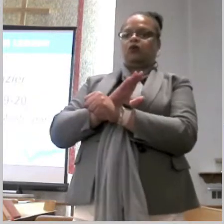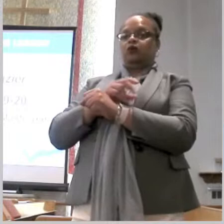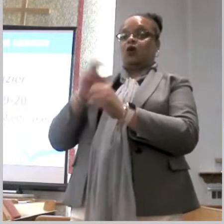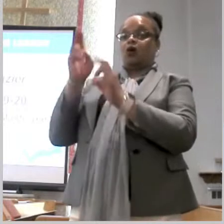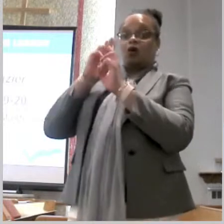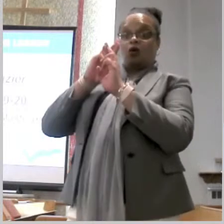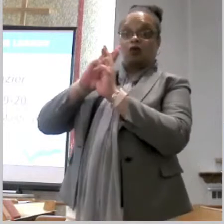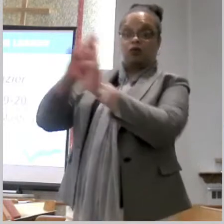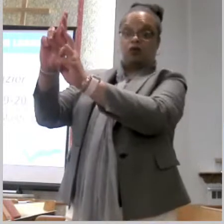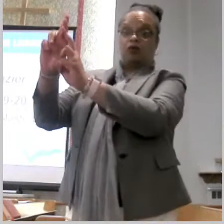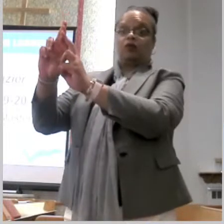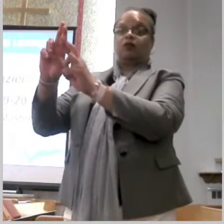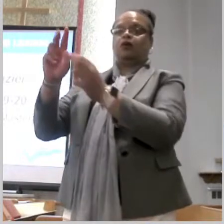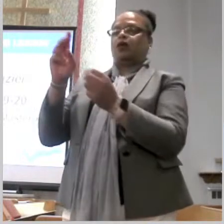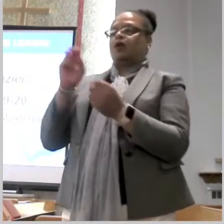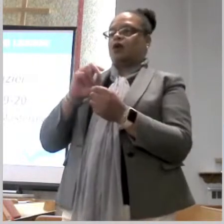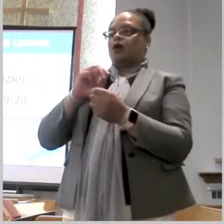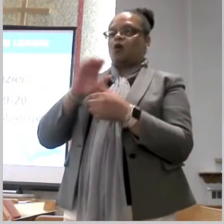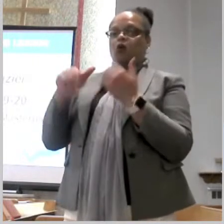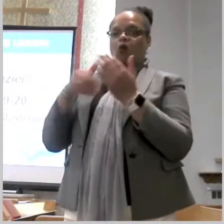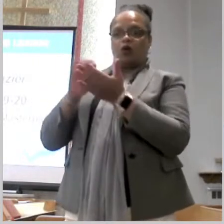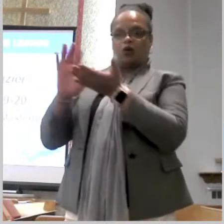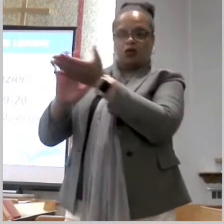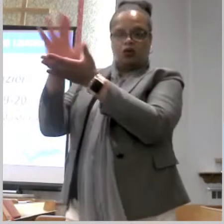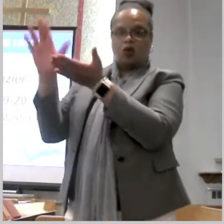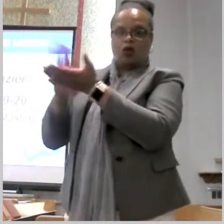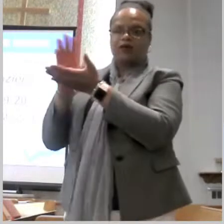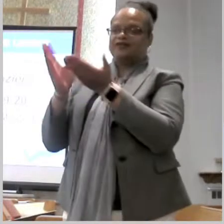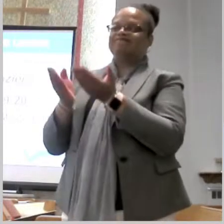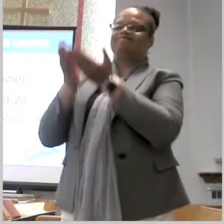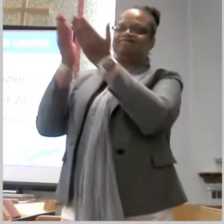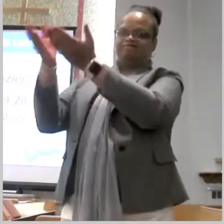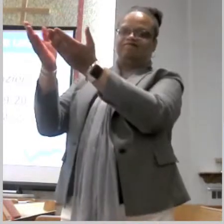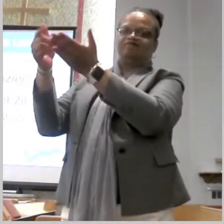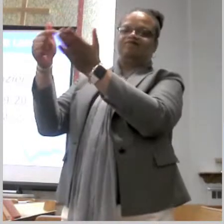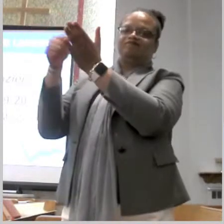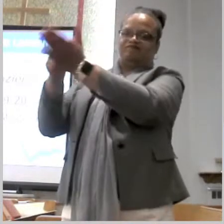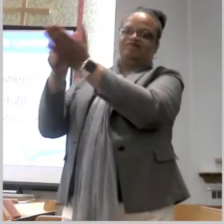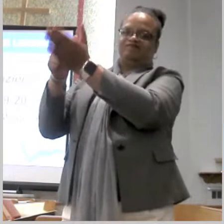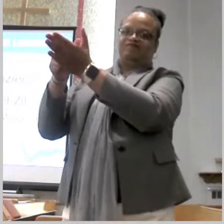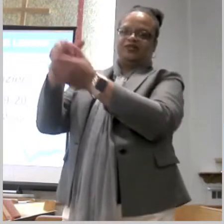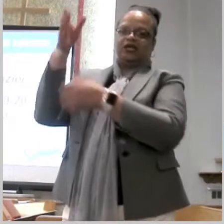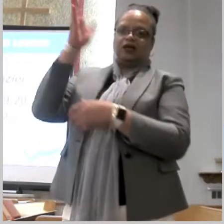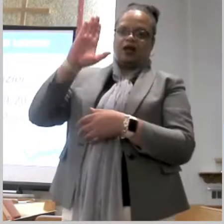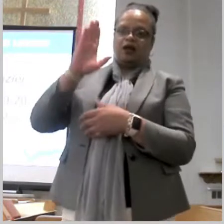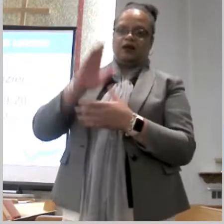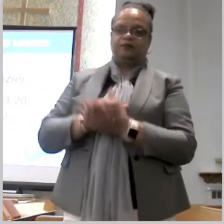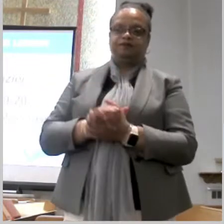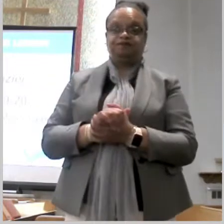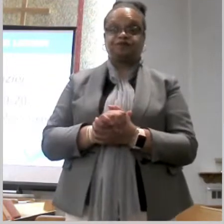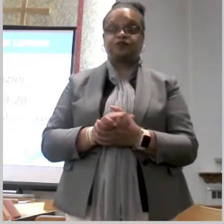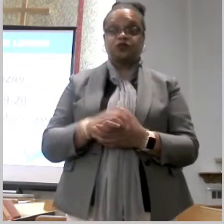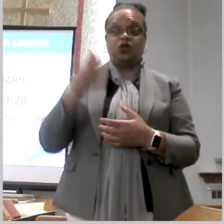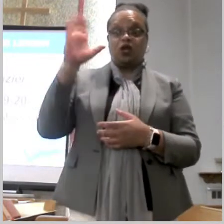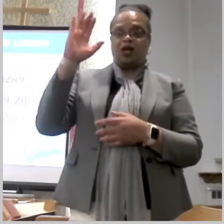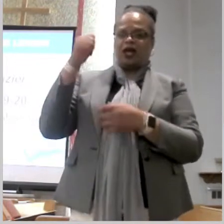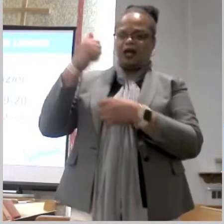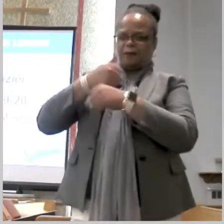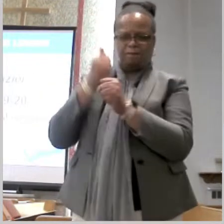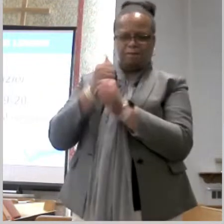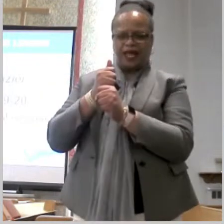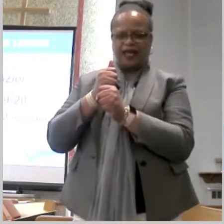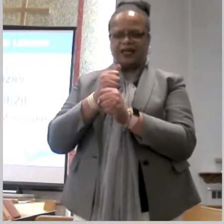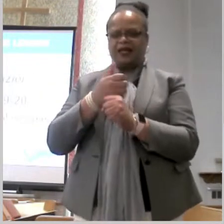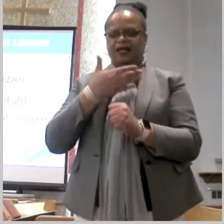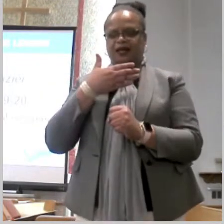God. God, our divine artist, has intricately woven the threads of creation to form a masterpiece that goes